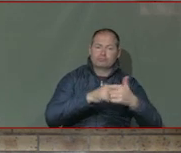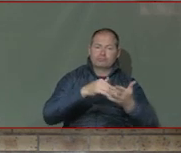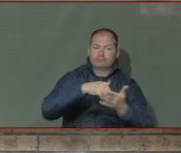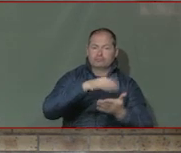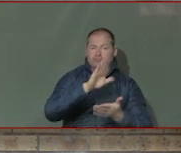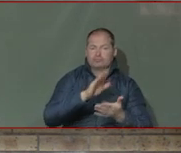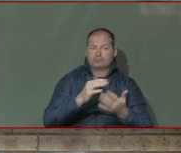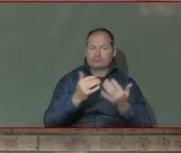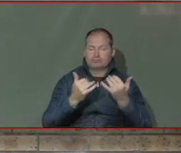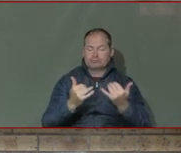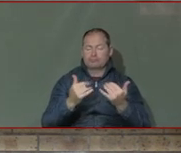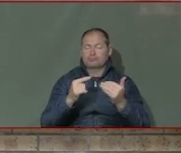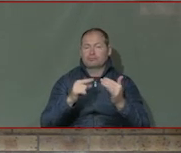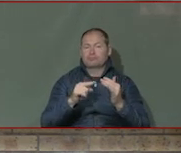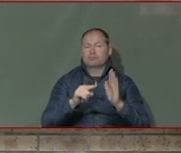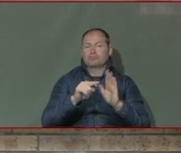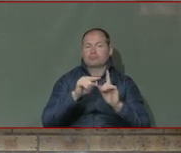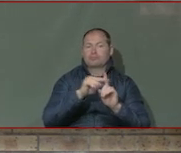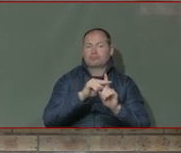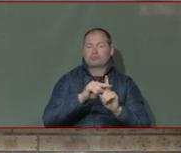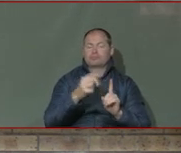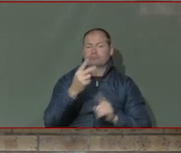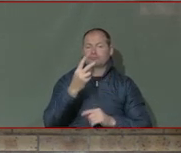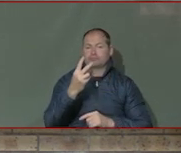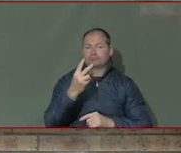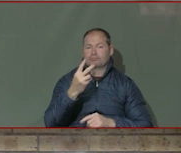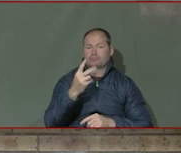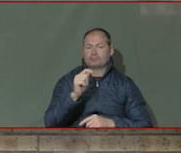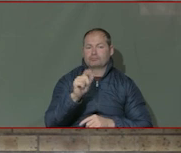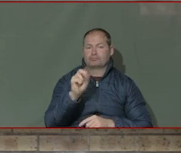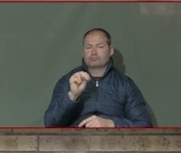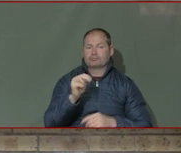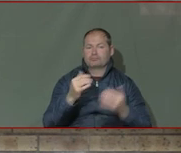of positive 2, and that gives you a value of